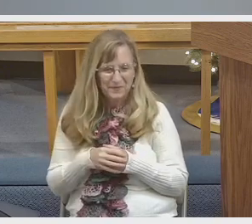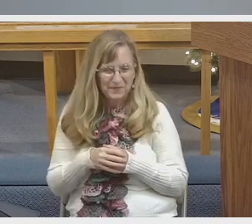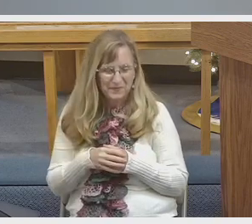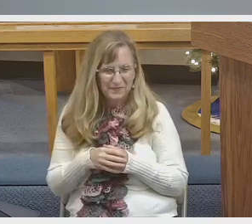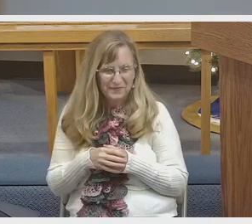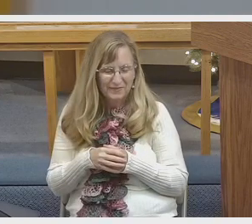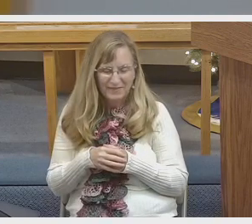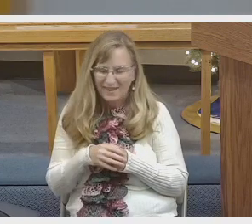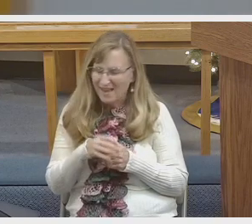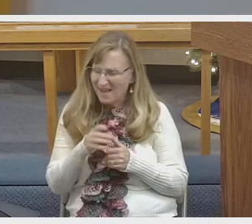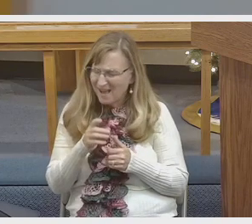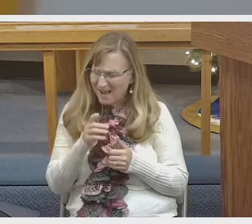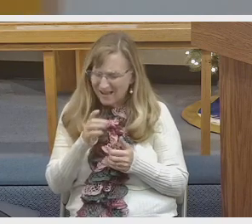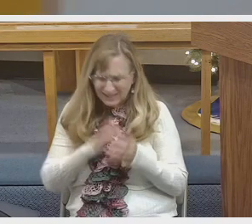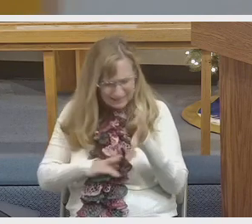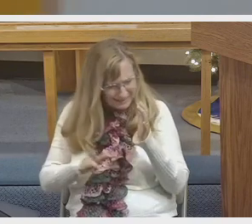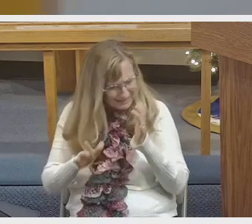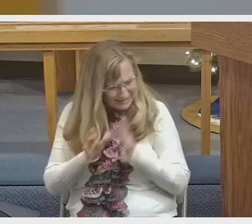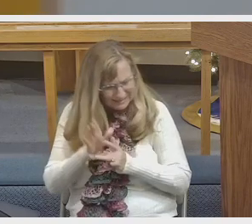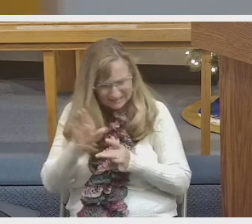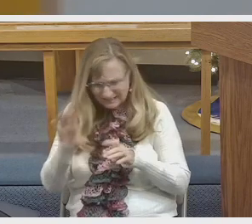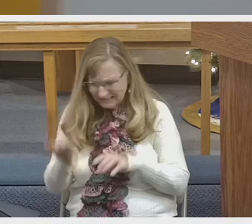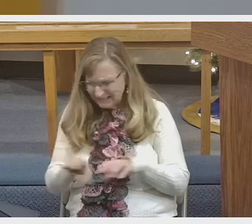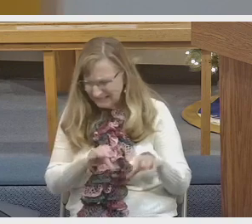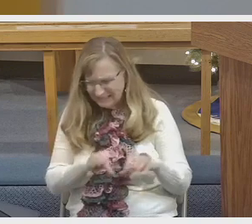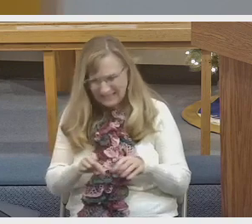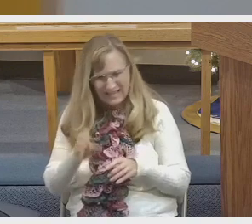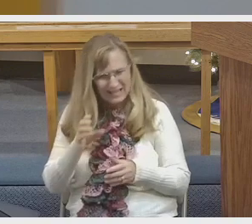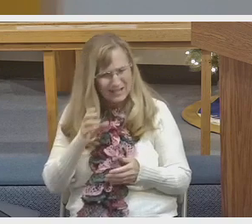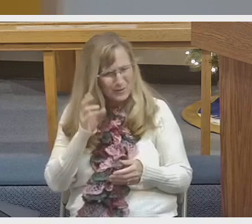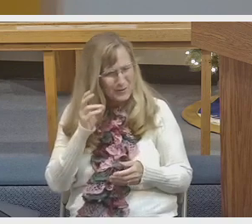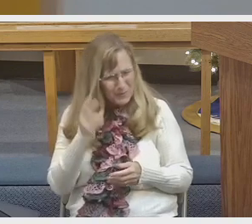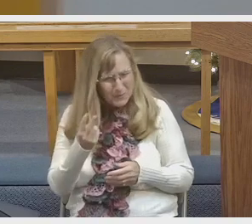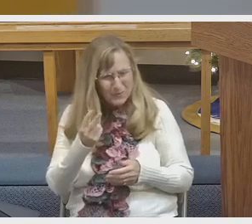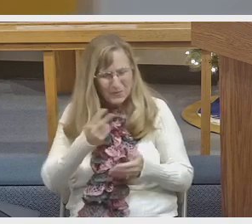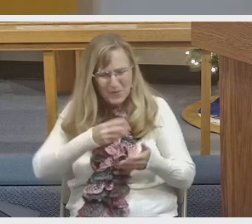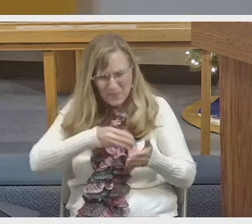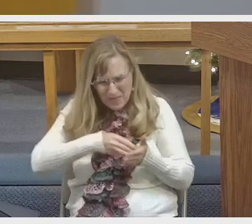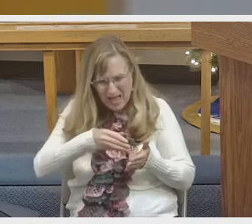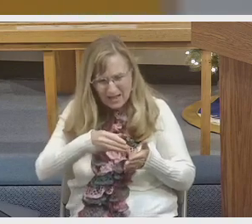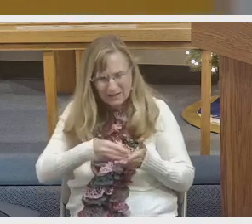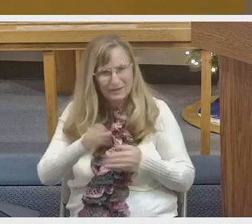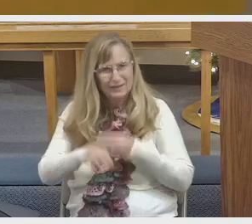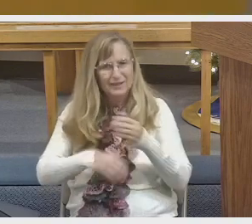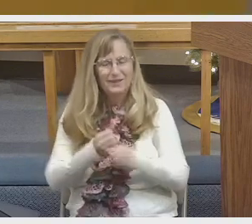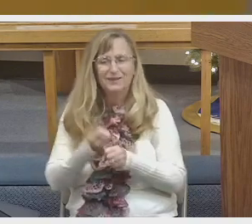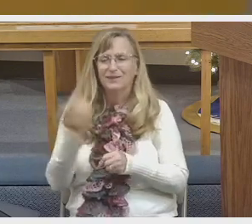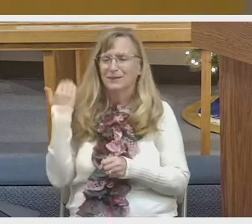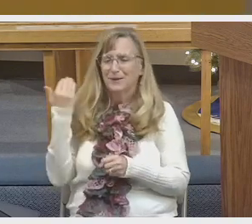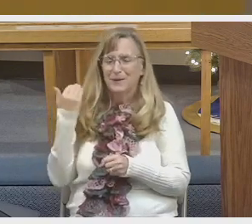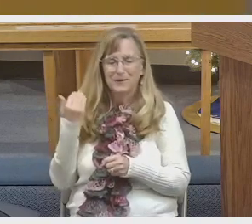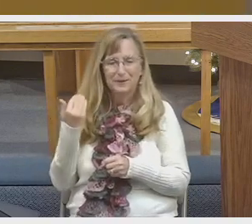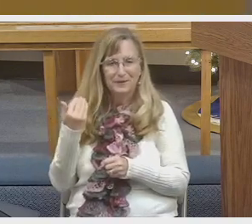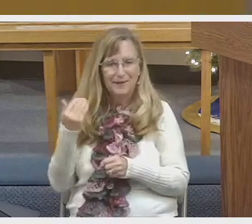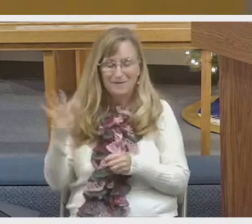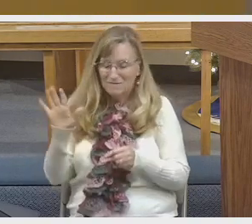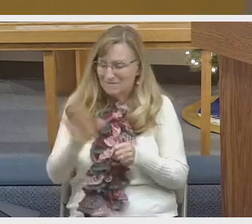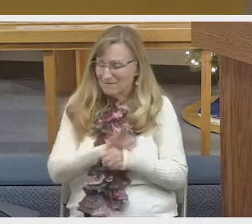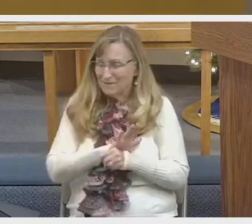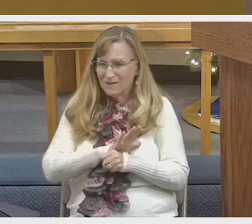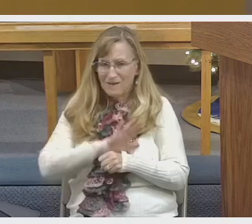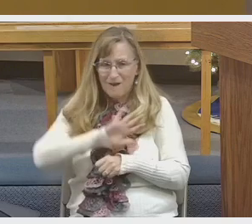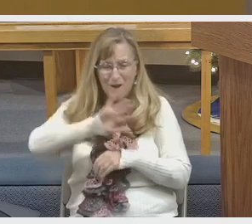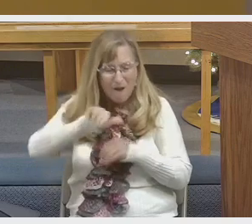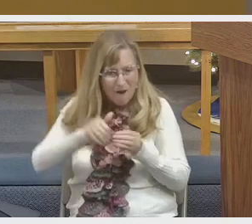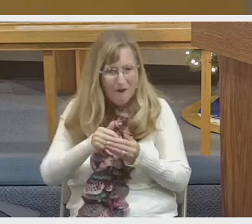What Jesus did 2,000 years ago was fulfilling perfectly the track record that God demands